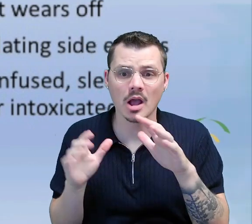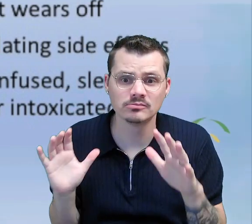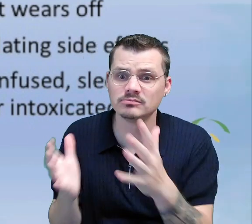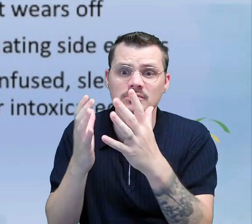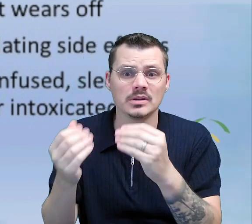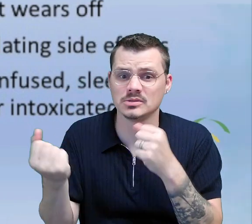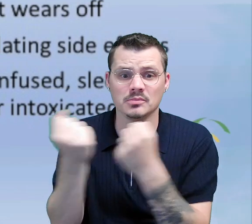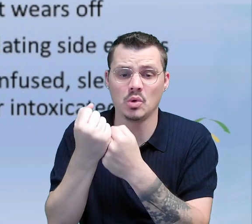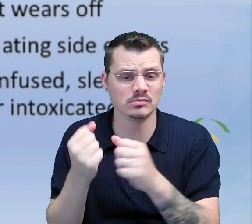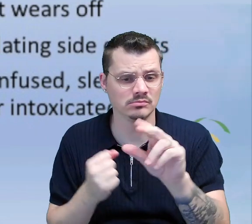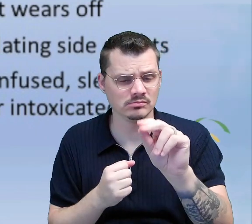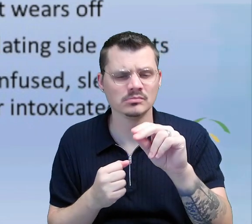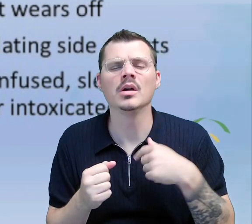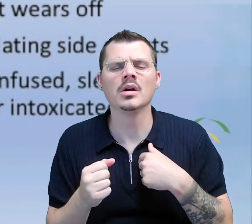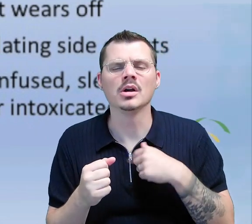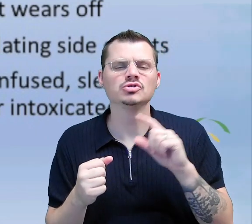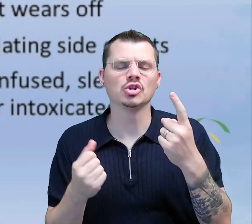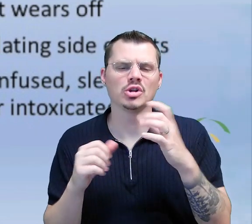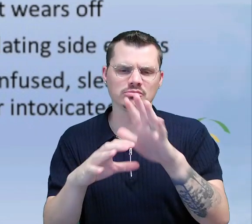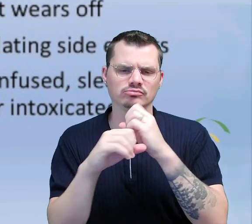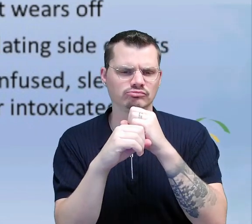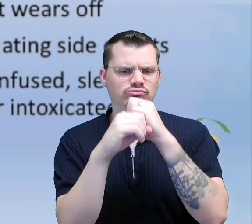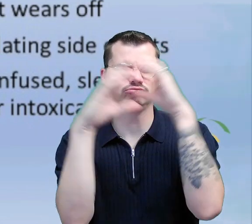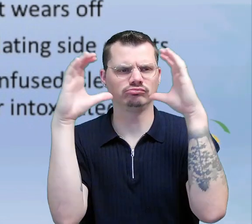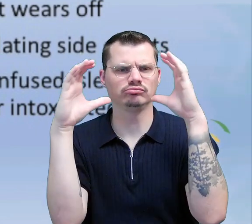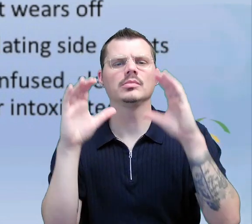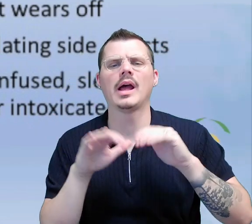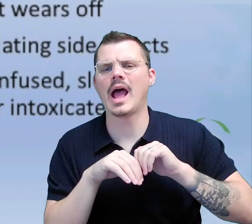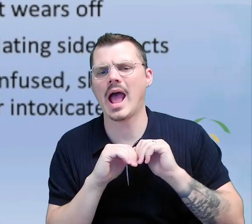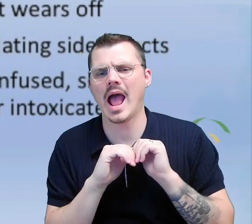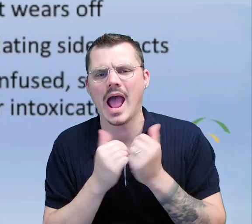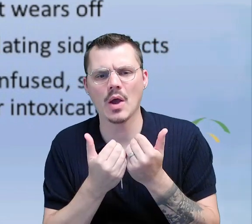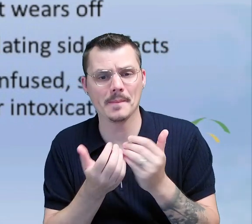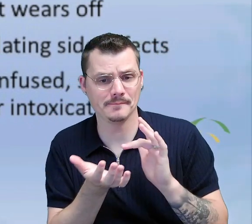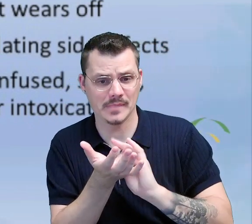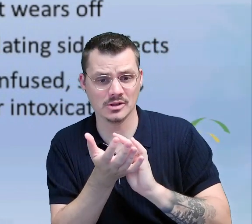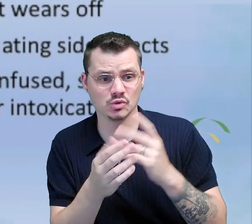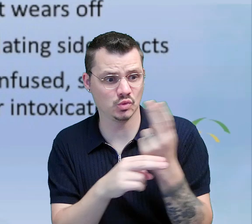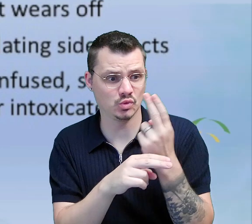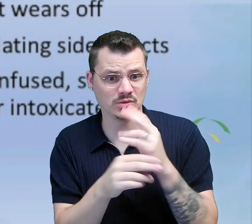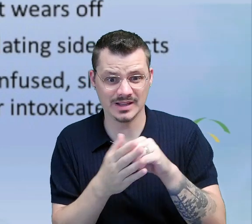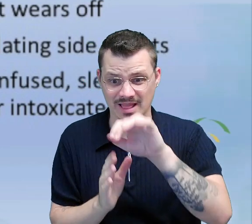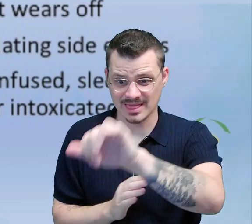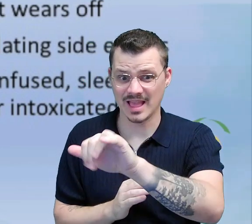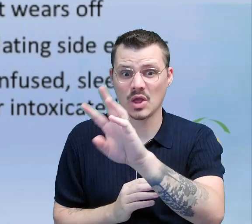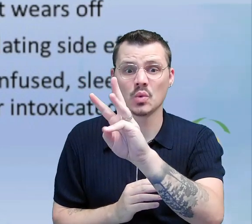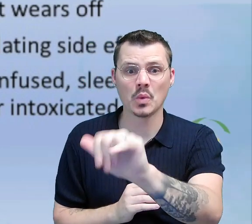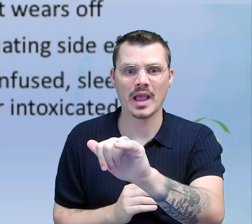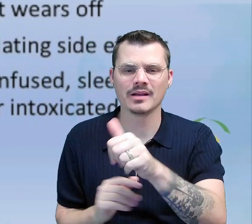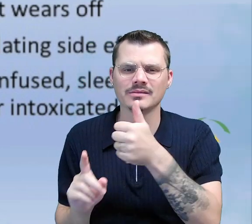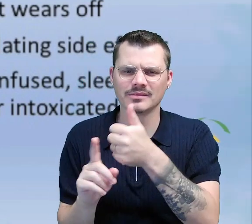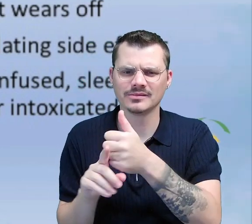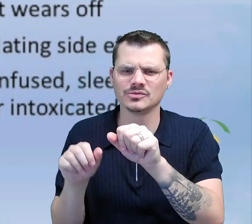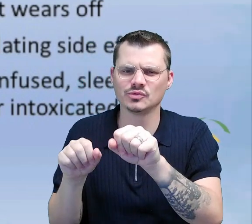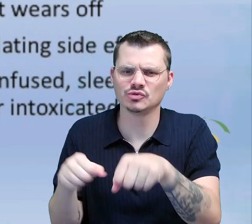not supporting that, I'm just illustrating how medicines used in that way are